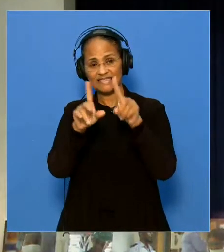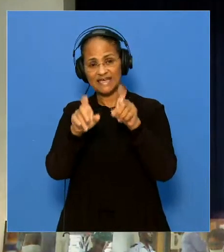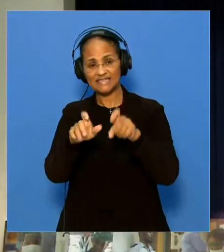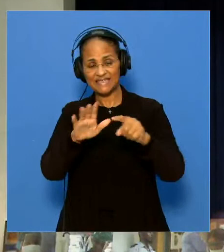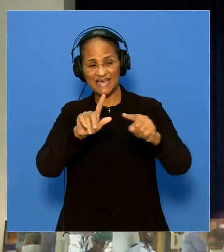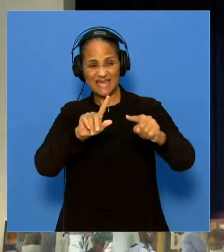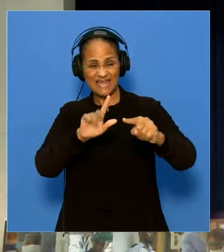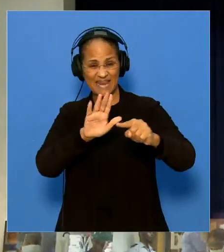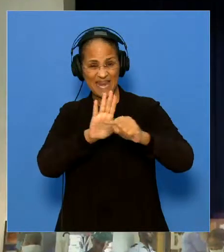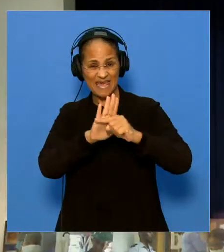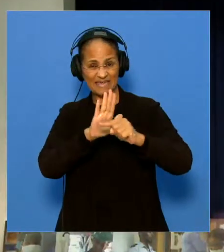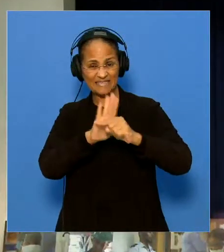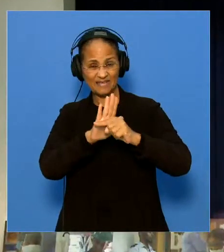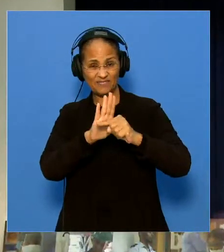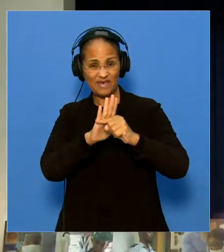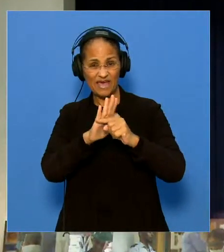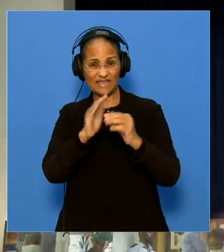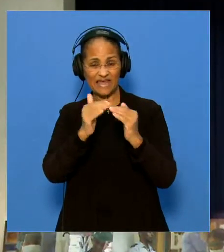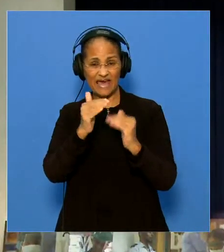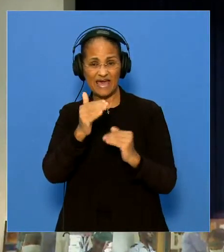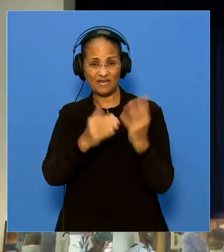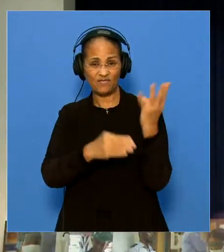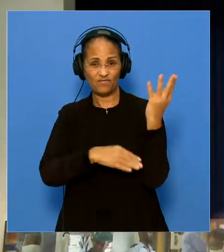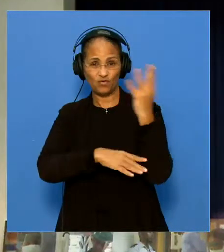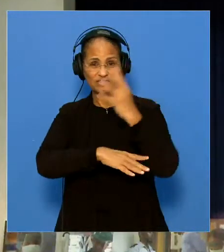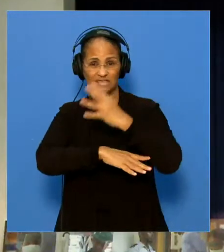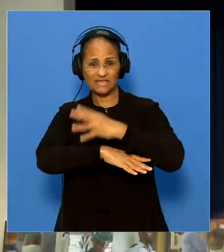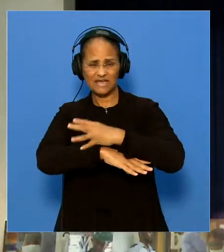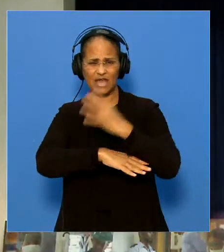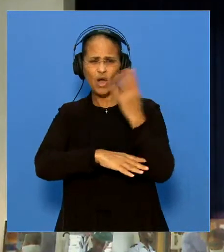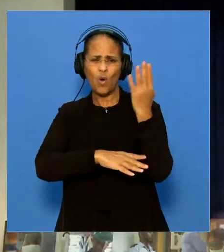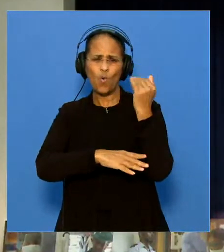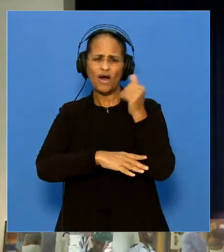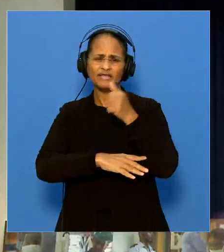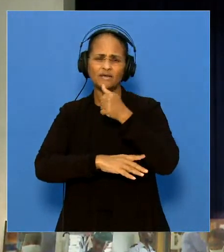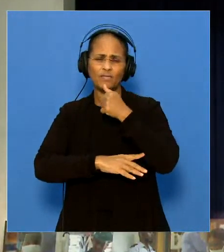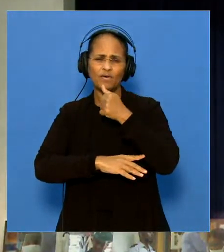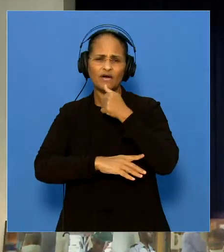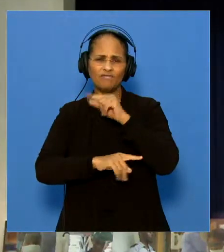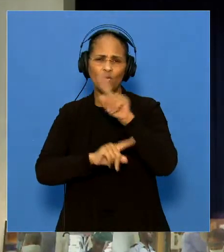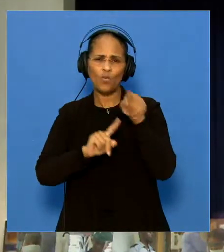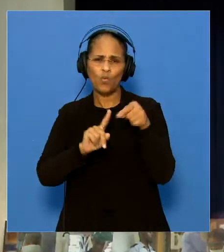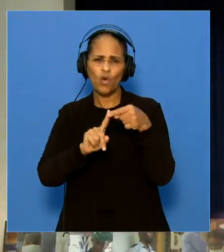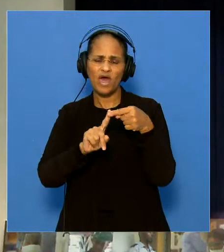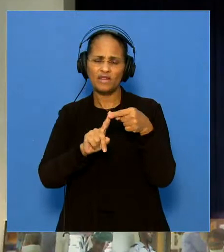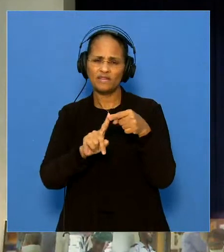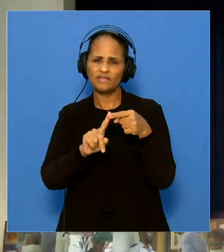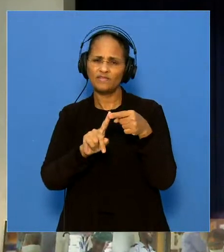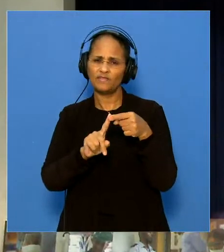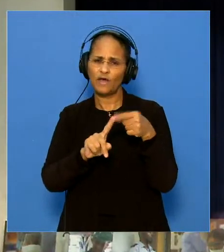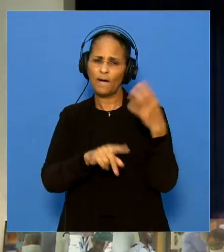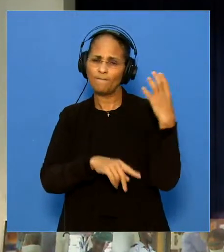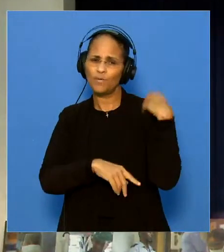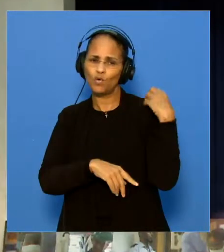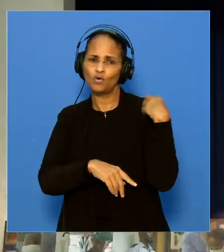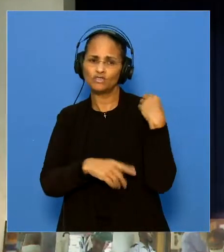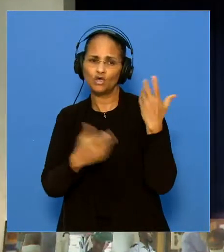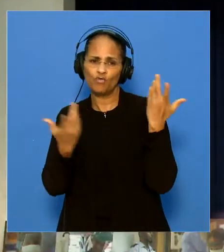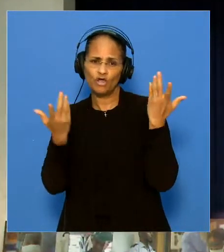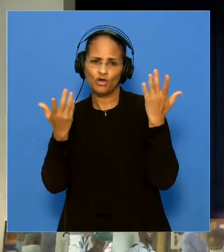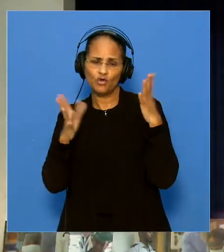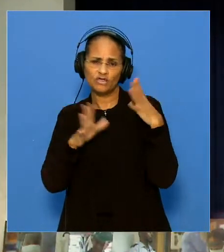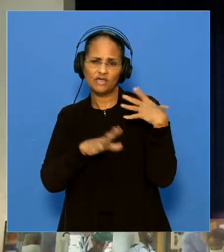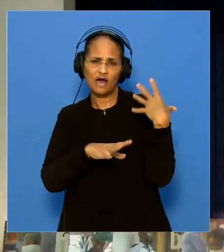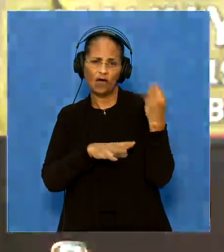of their 14-day period, why is there a privacy concern when the employer already knows that that person was out for 14